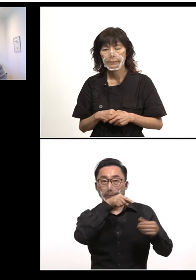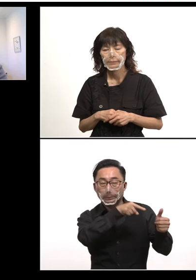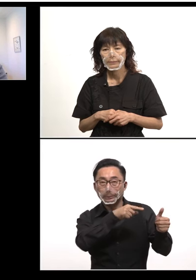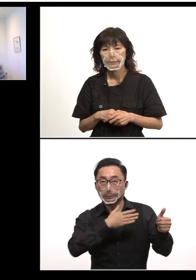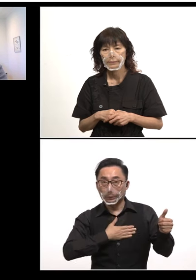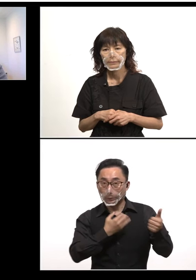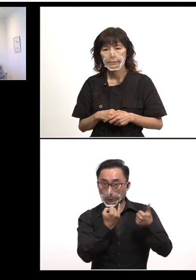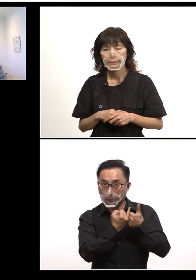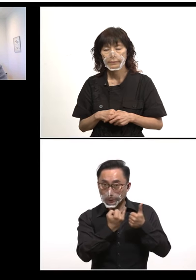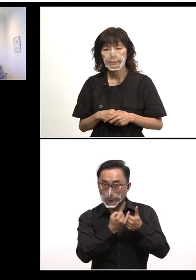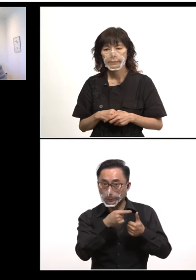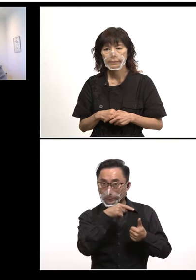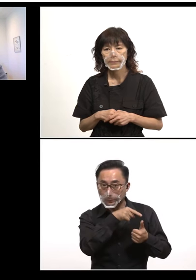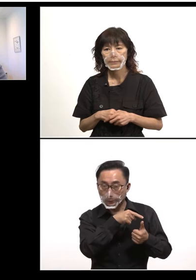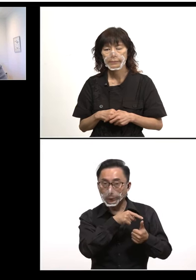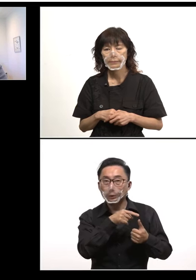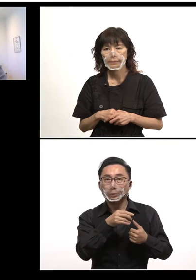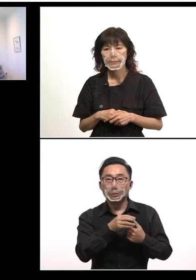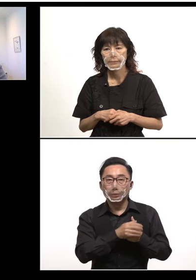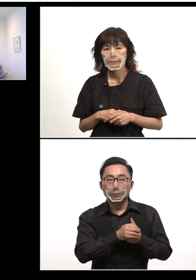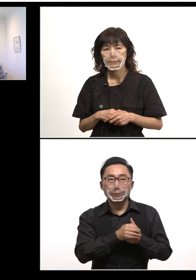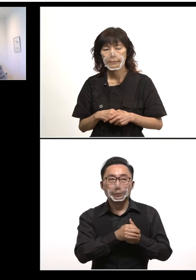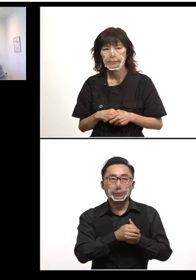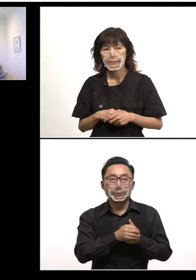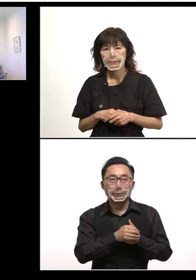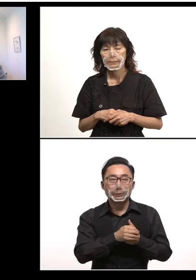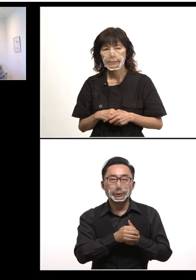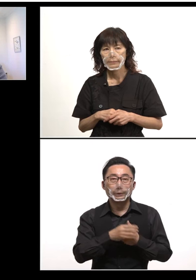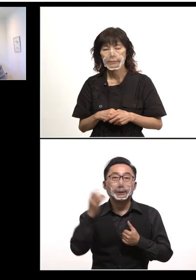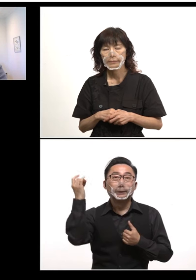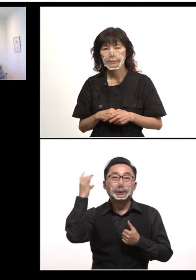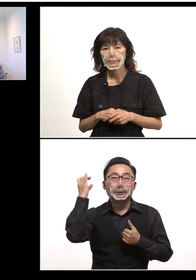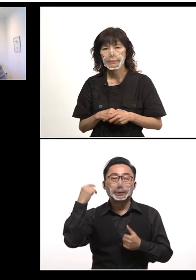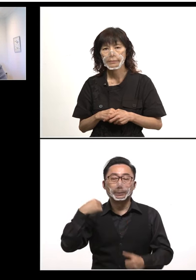to look at a sound, I can't always use just my usual